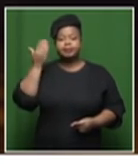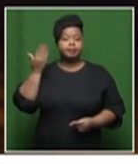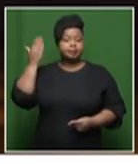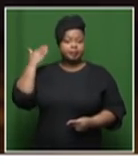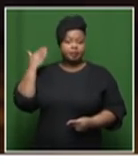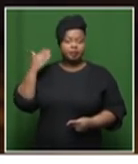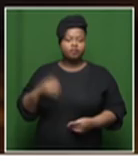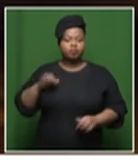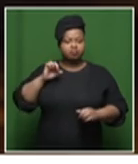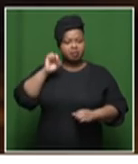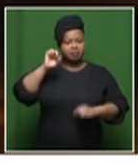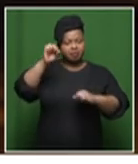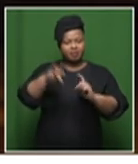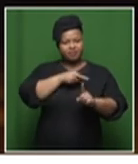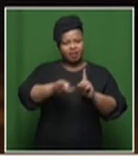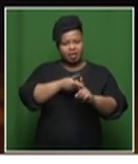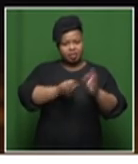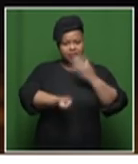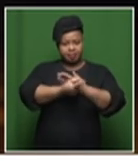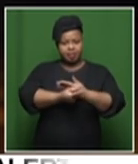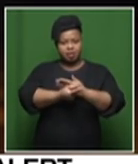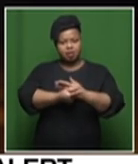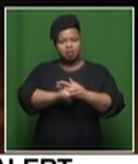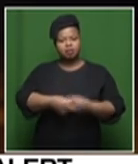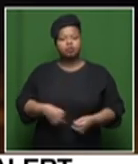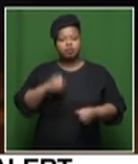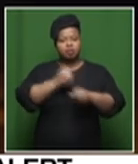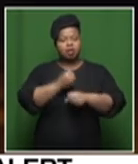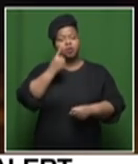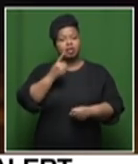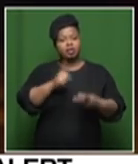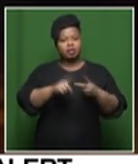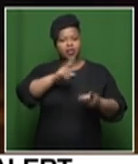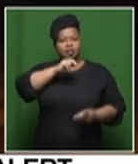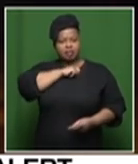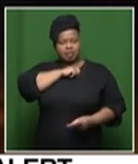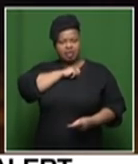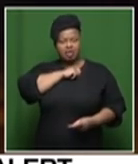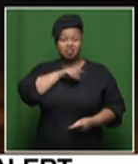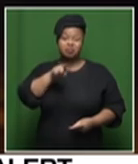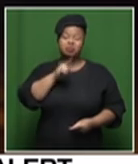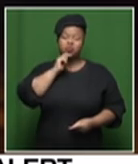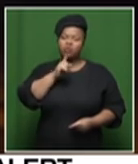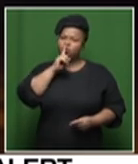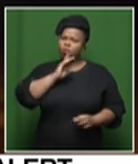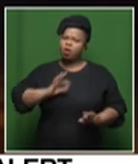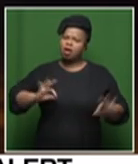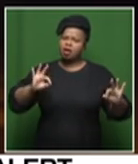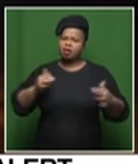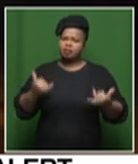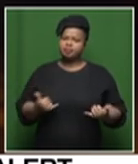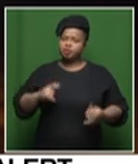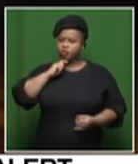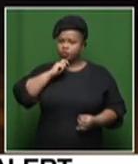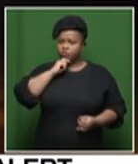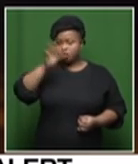of unrest, of the violence that we saw take place in Gauteng as well as KwaZulu-Natal. Absolutely quiet here this